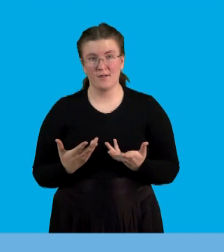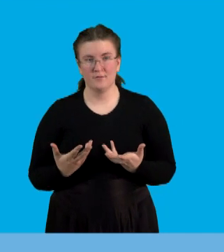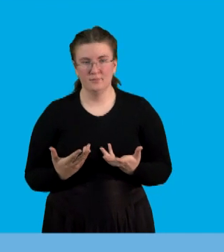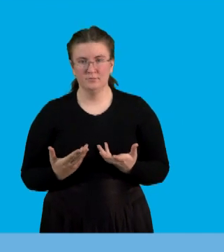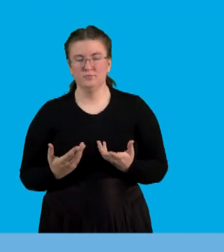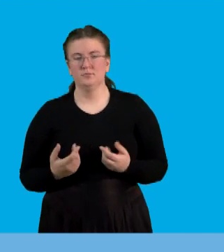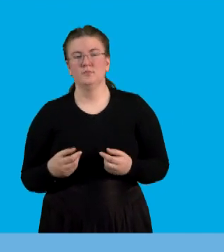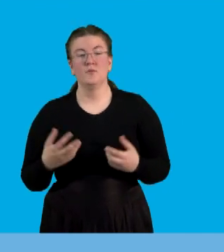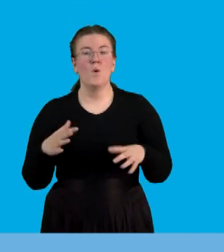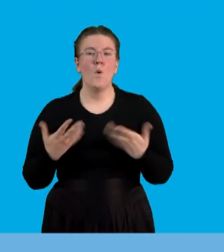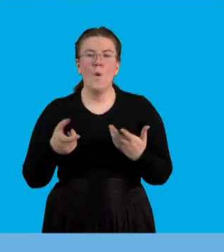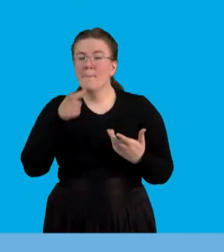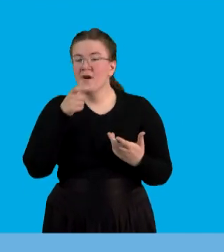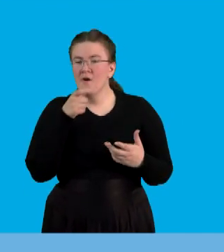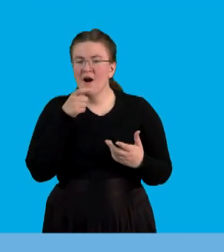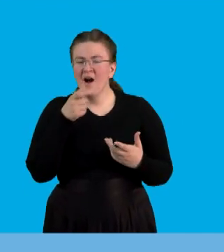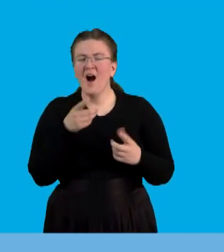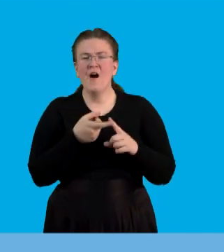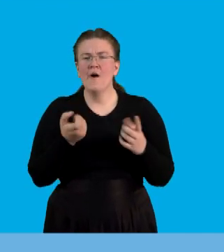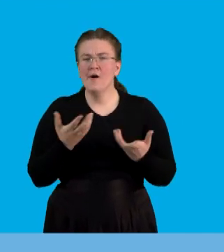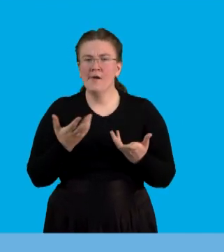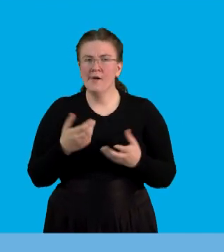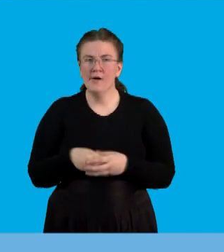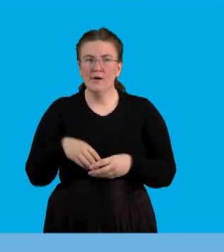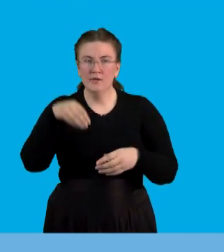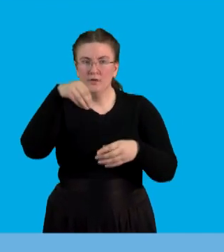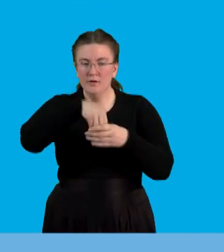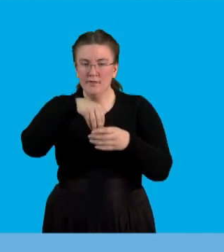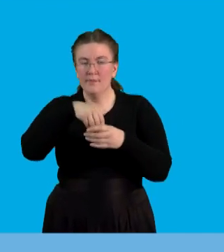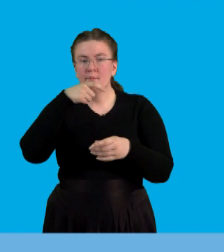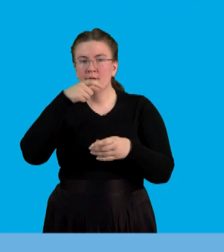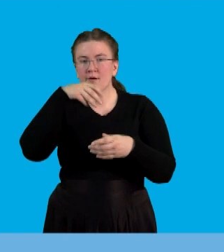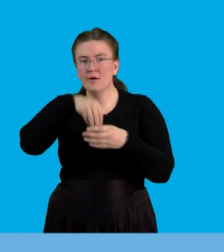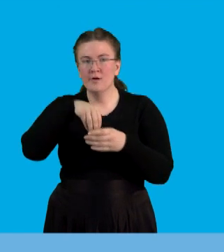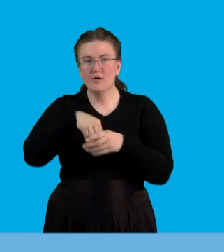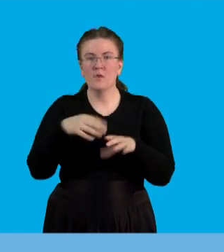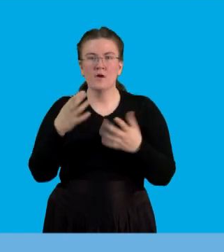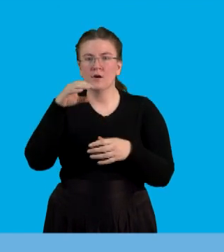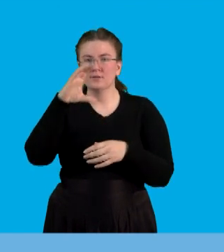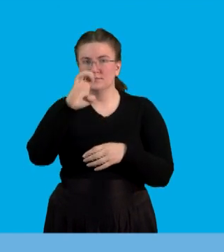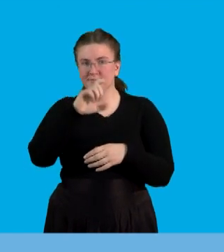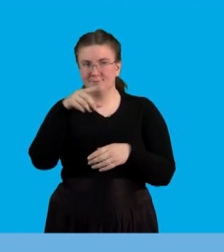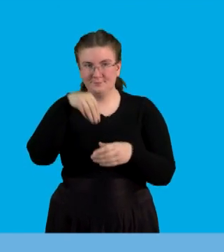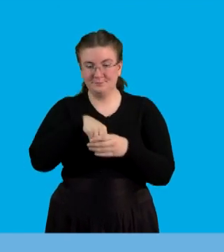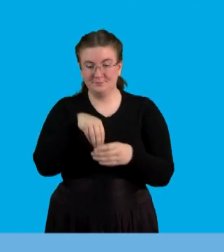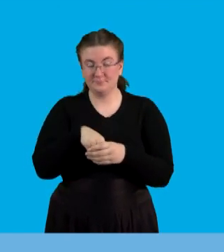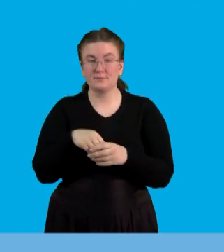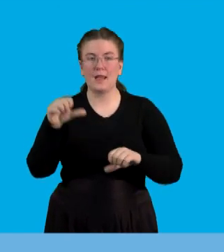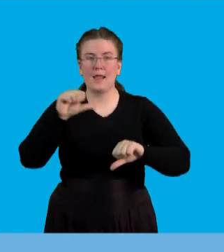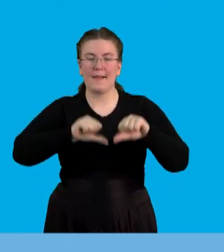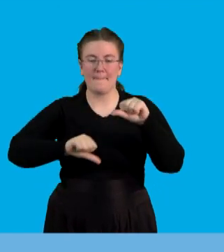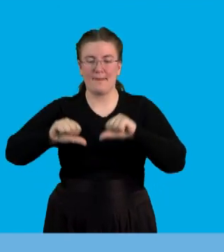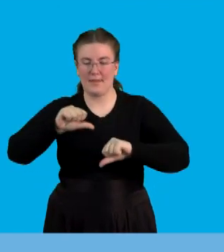by these cells or by the battery if you have more than one cell? So inside the cell, there are several chemicals. And